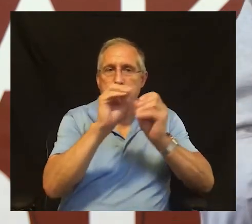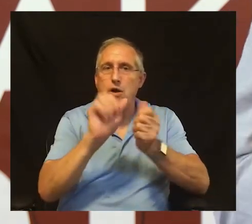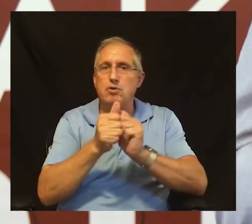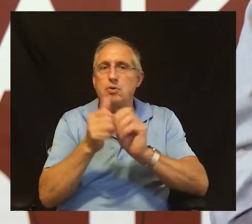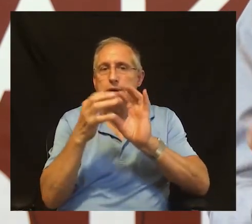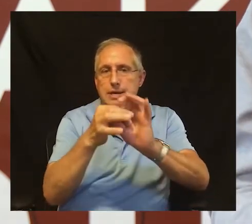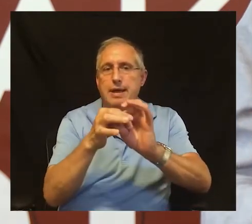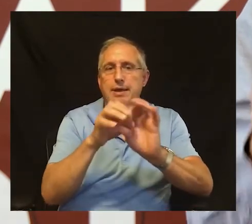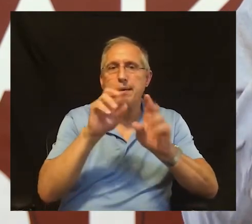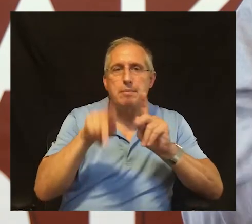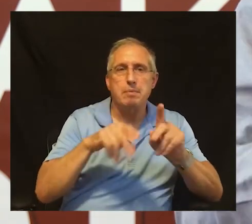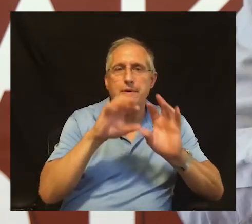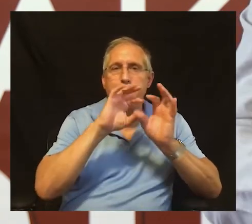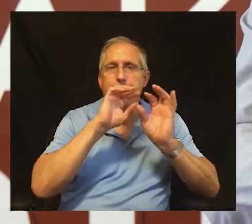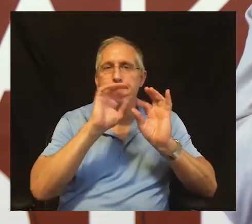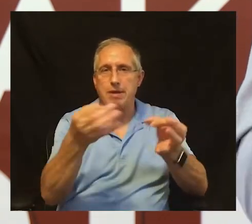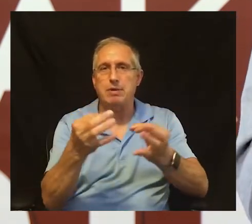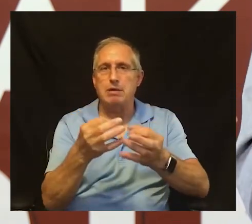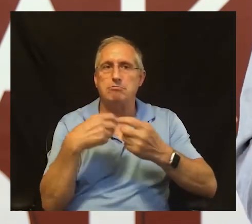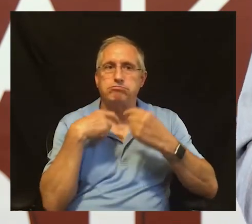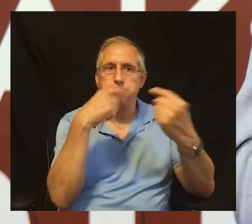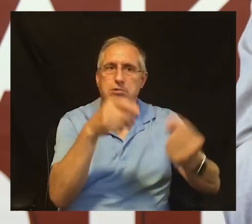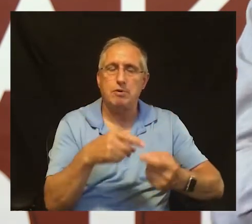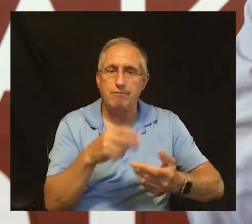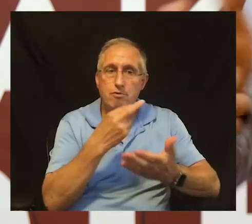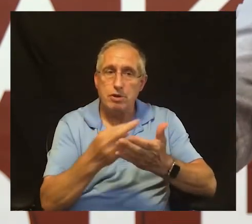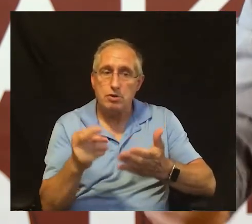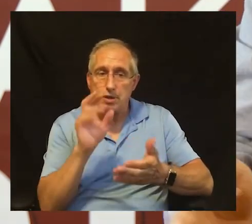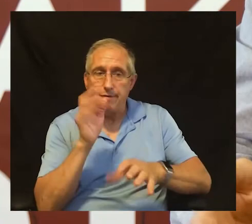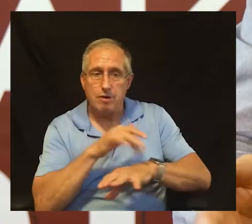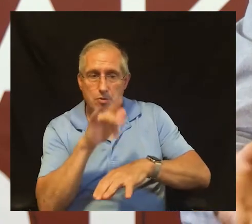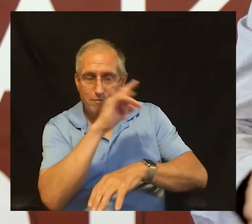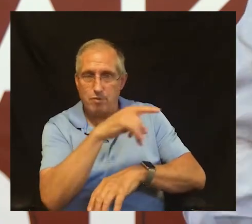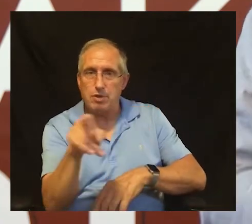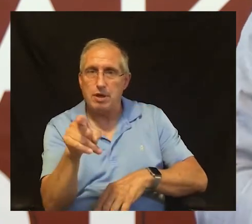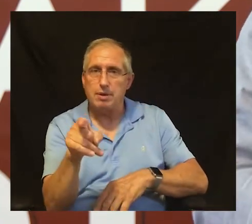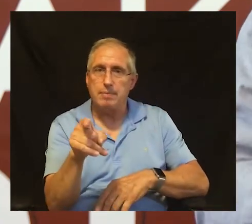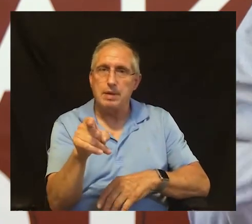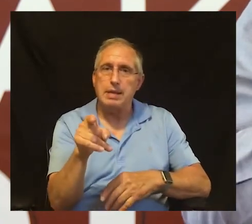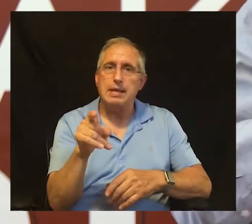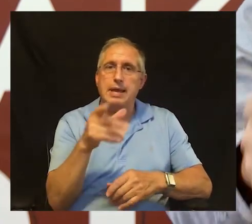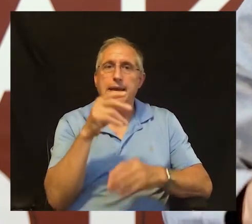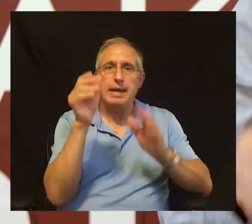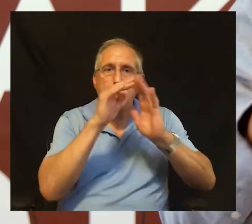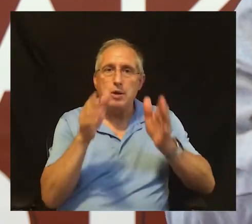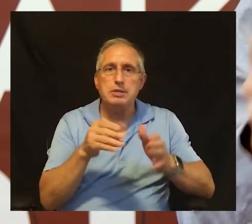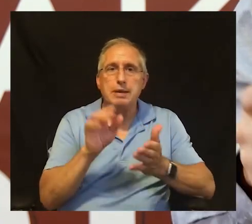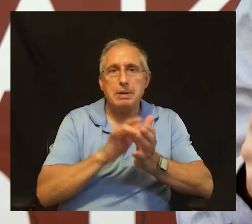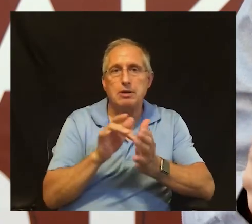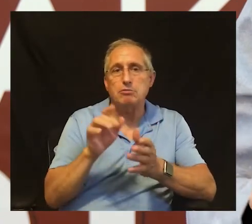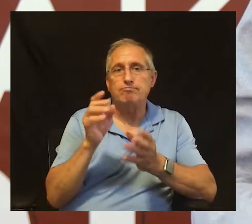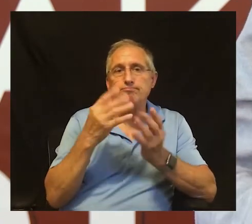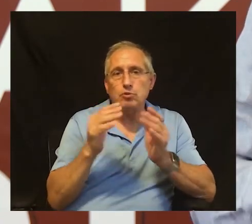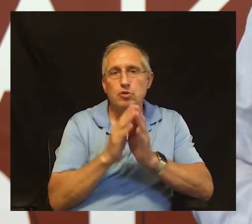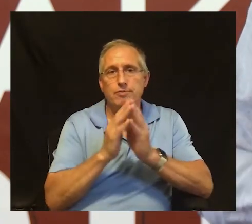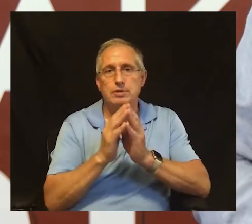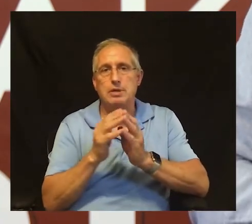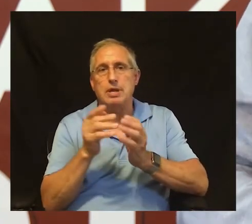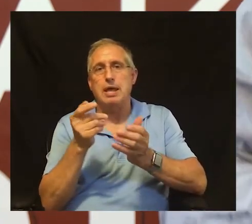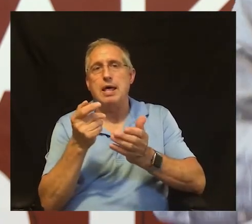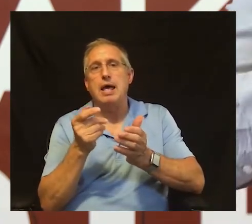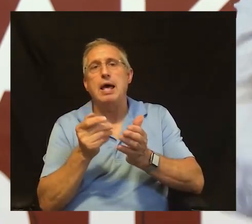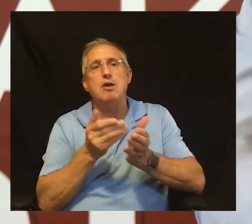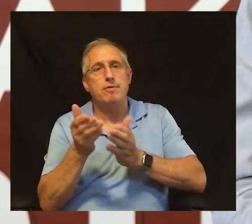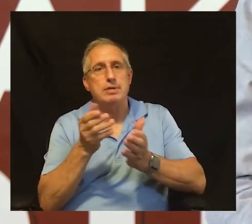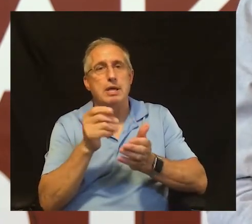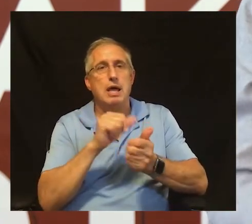connect people and families who are struggling to resources that are available to them. Resources such as housing and medical services, allowing these